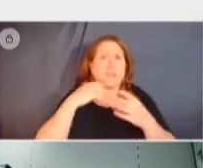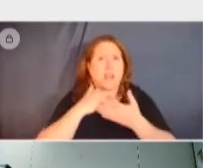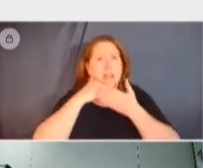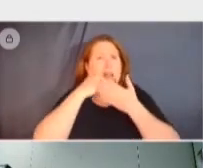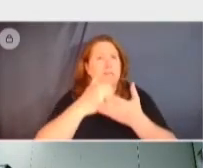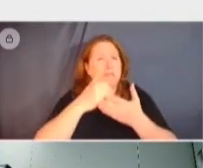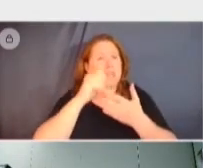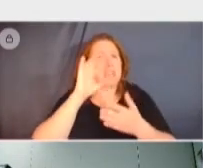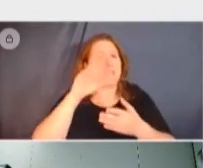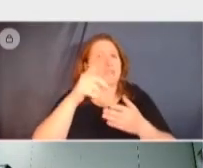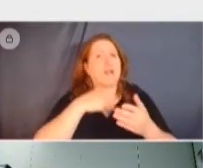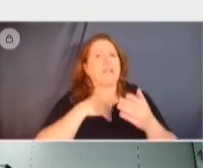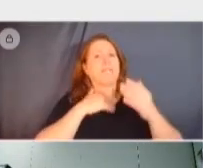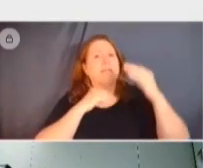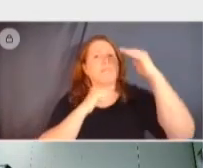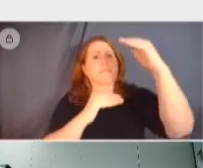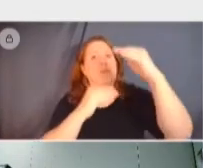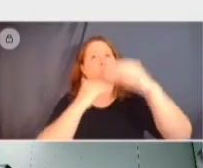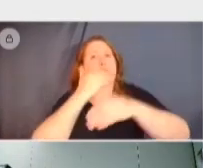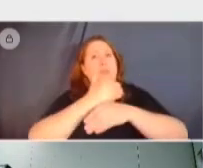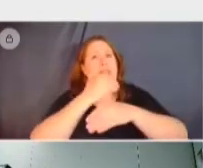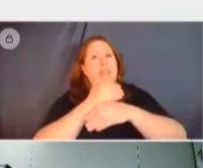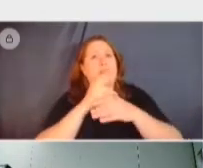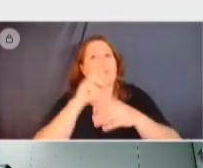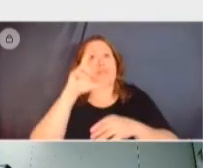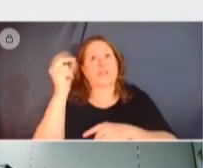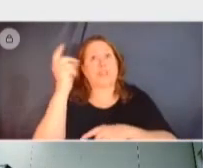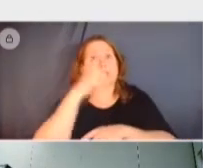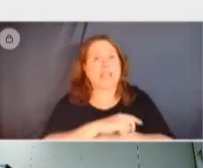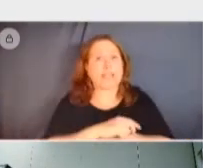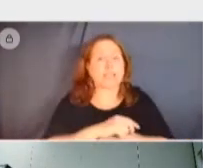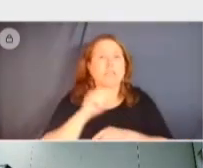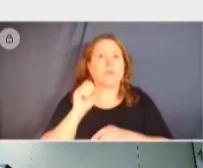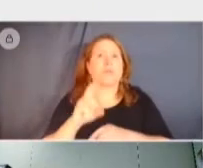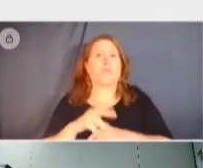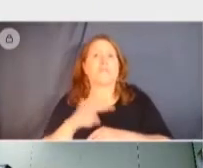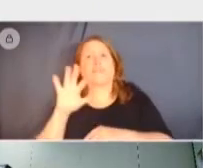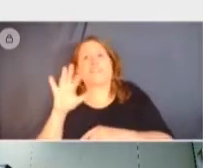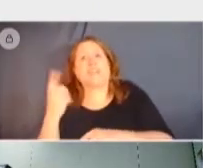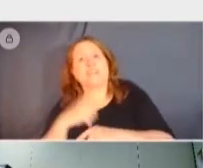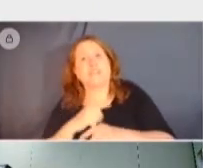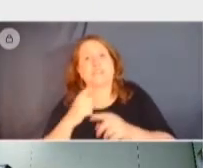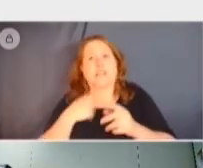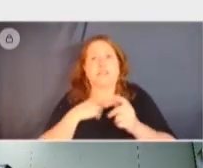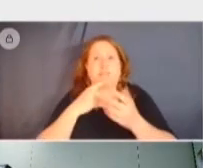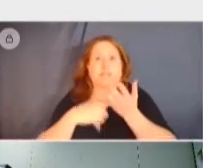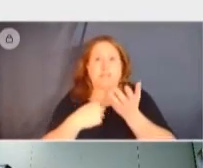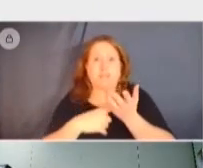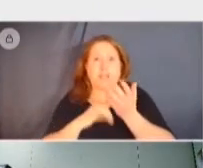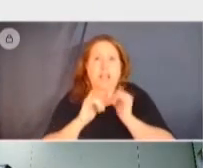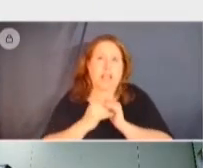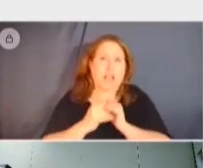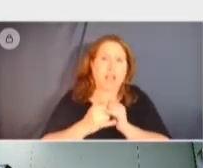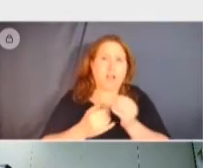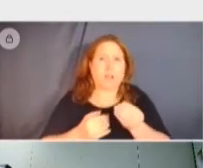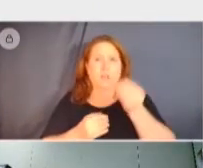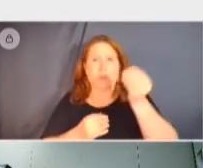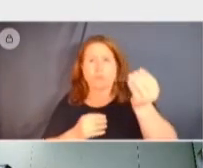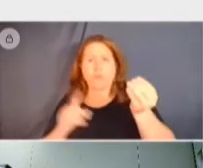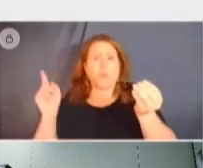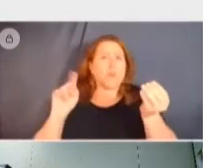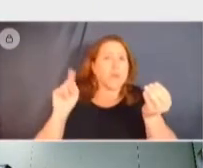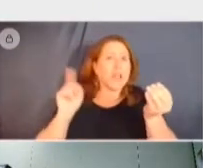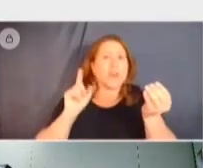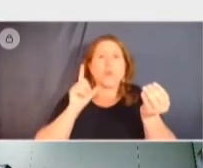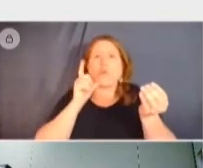I don't know how fast or what kind of verbiage and what legislative situation we could put it in, but I think that that's something that we